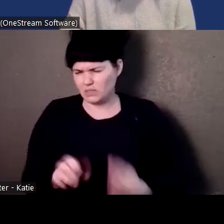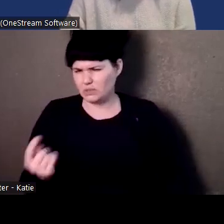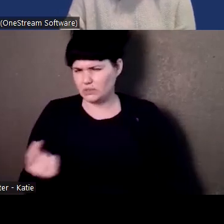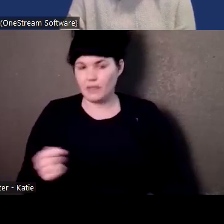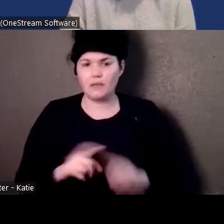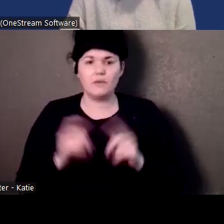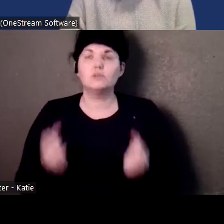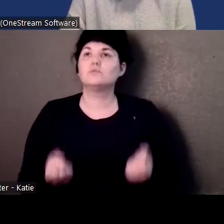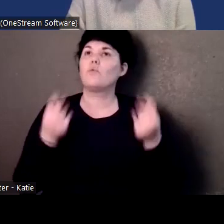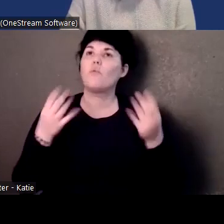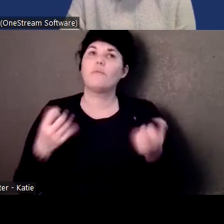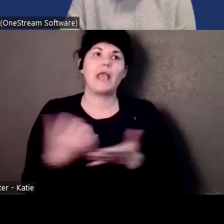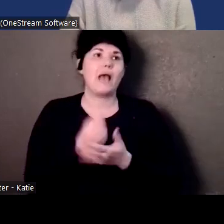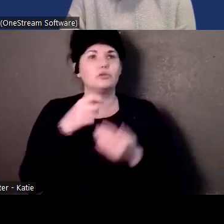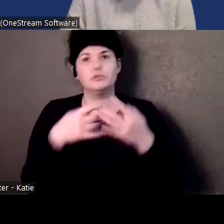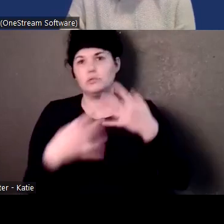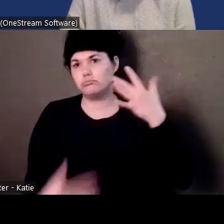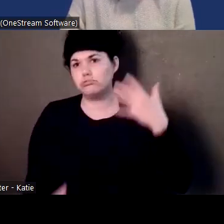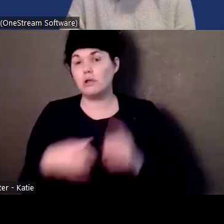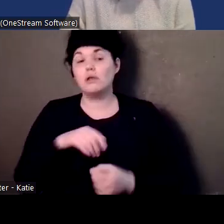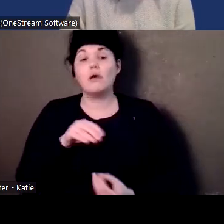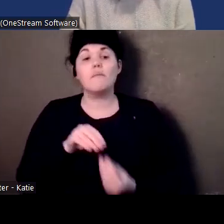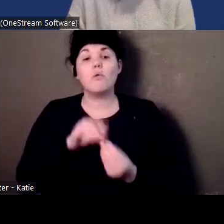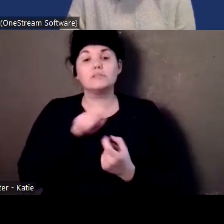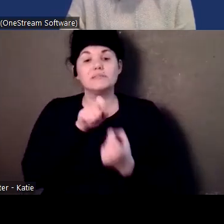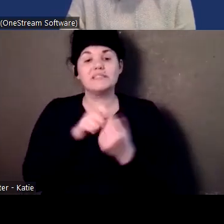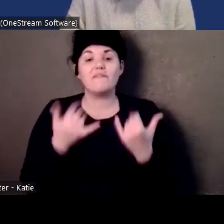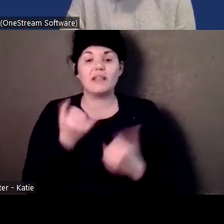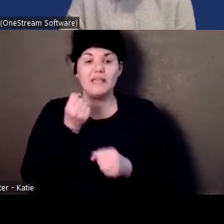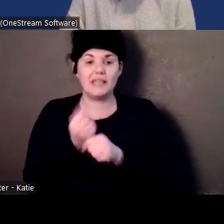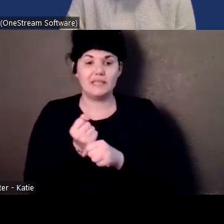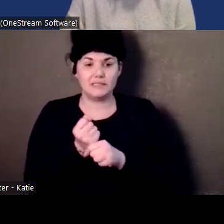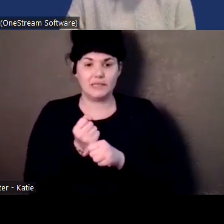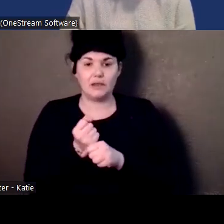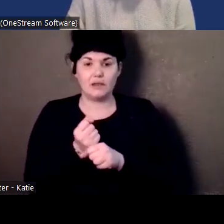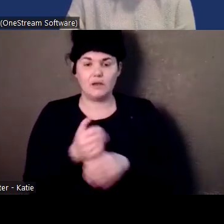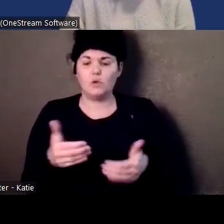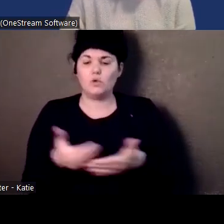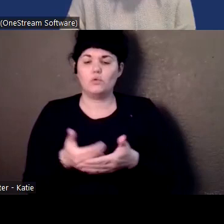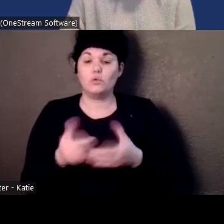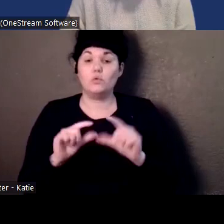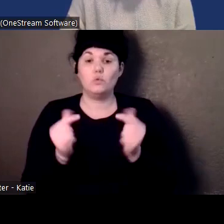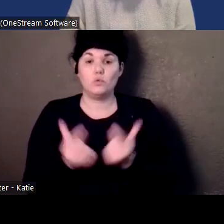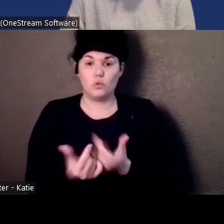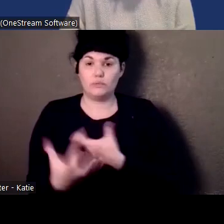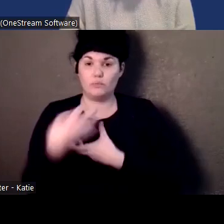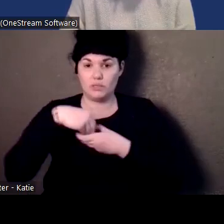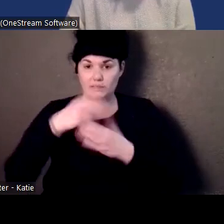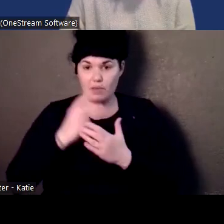of opportunity, more specifically this year with some newer groups even participating in the program.